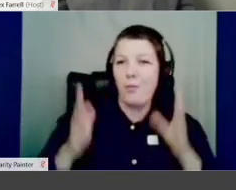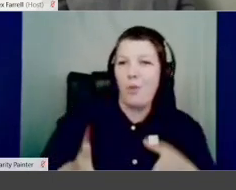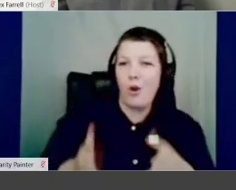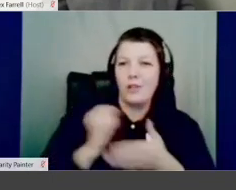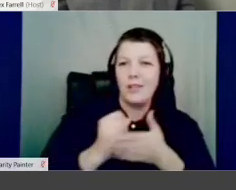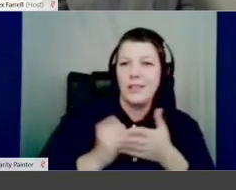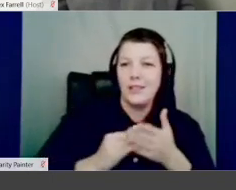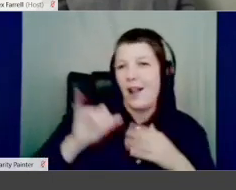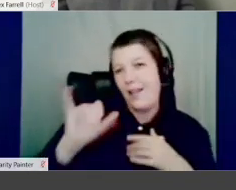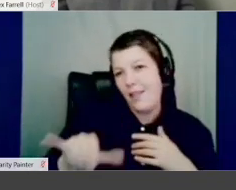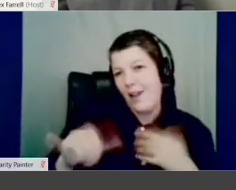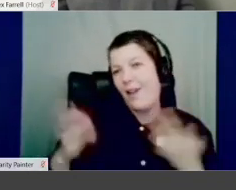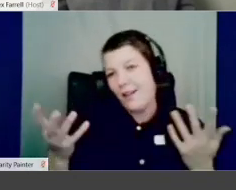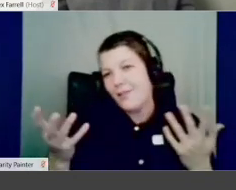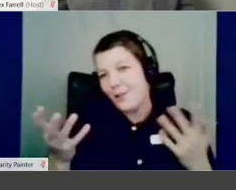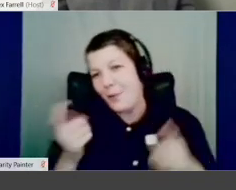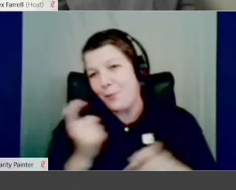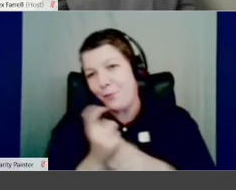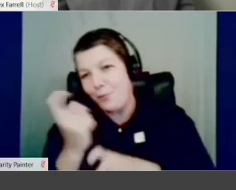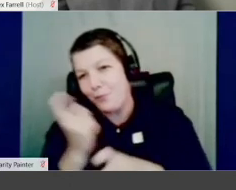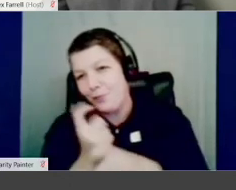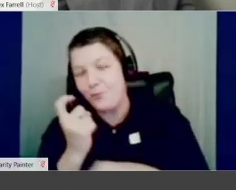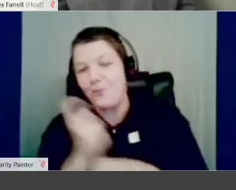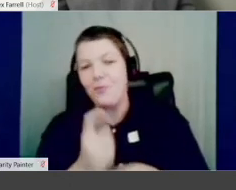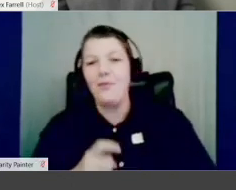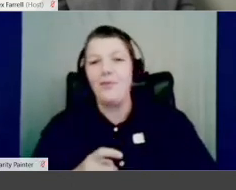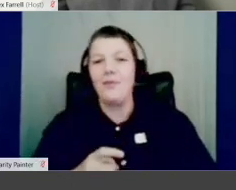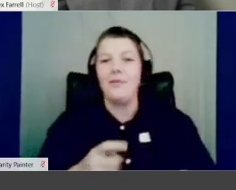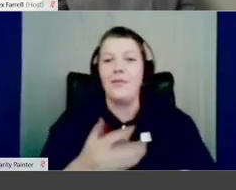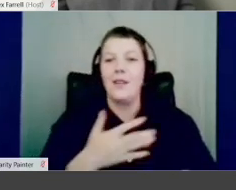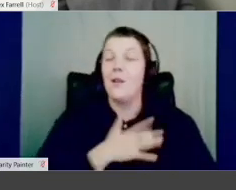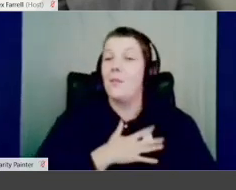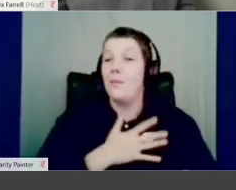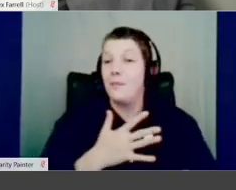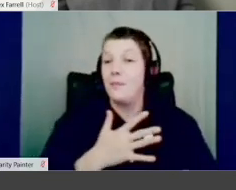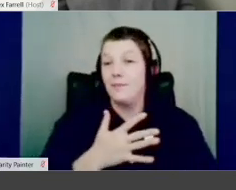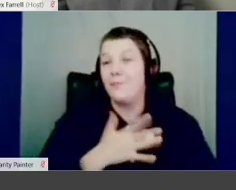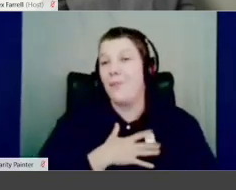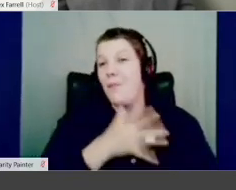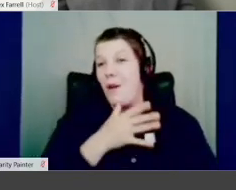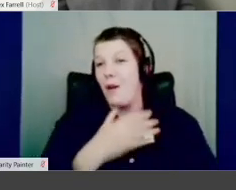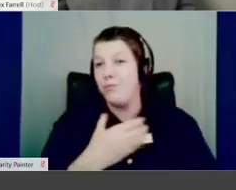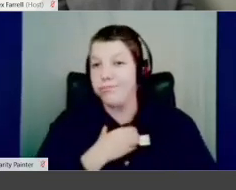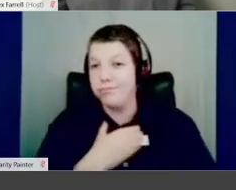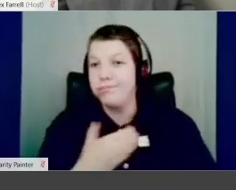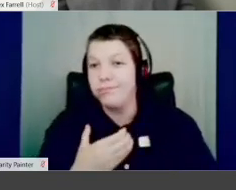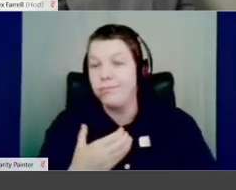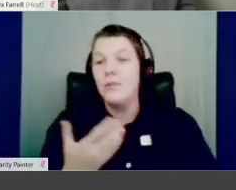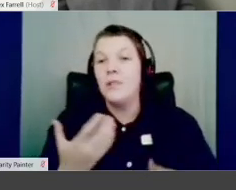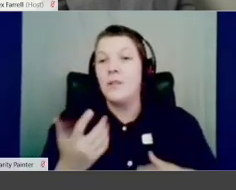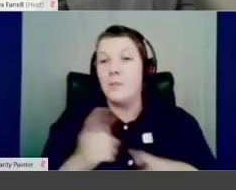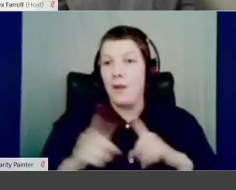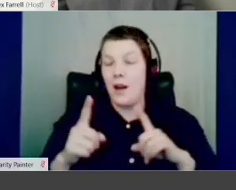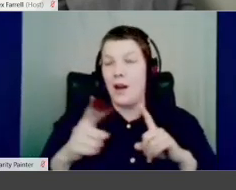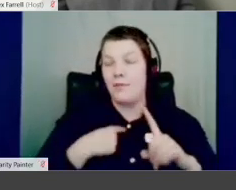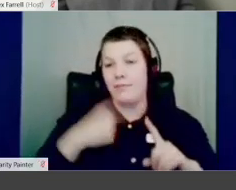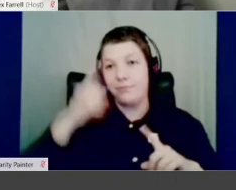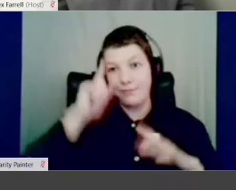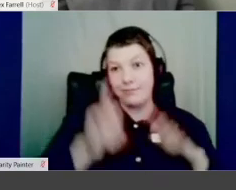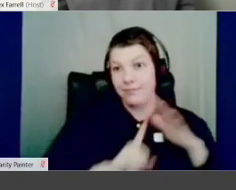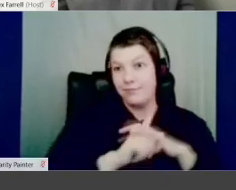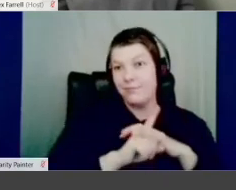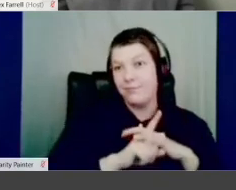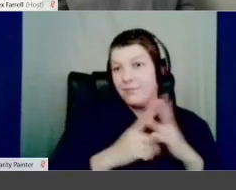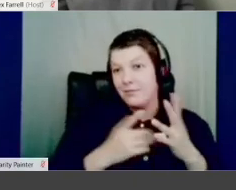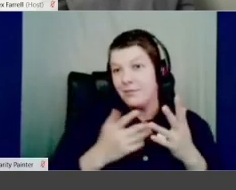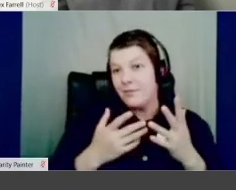so she uses these terms and I'm like, yes, you have to, if you're not exposed to it, if you don't know there's a better way, if you